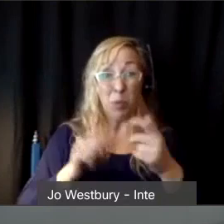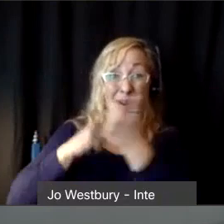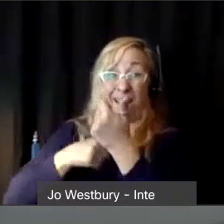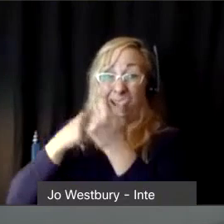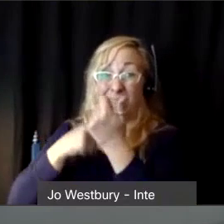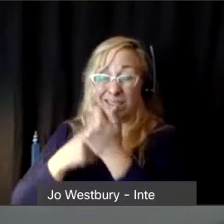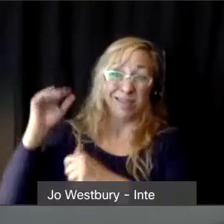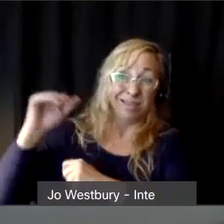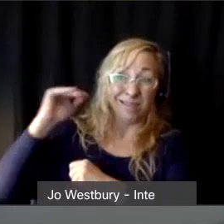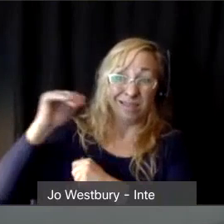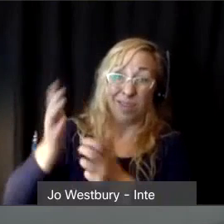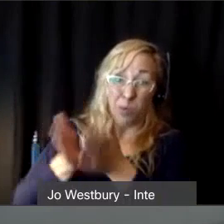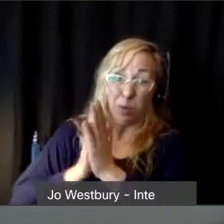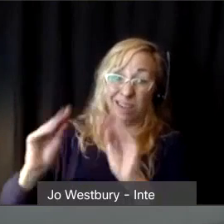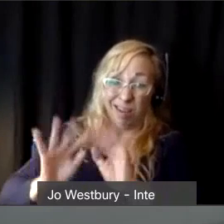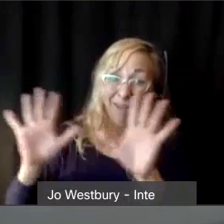clarification from